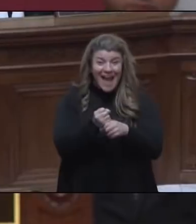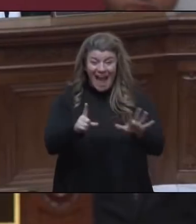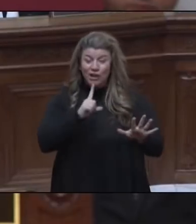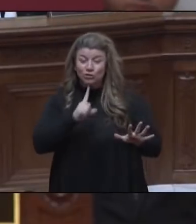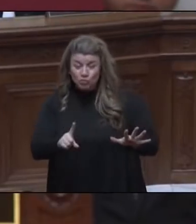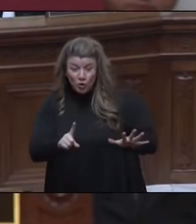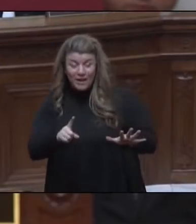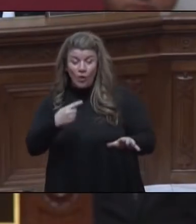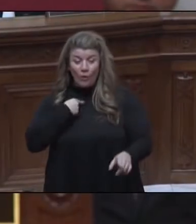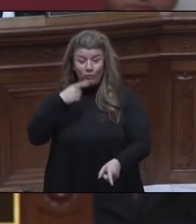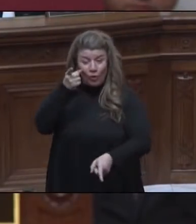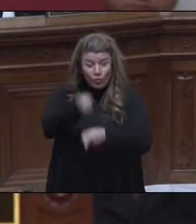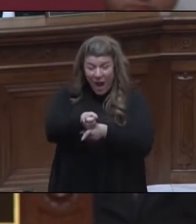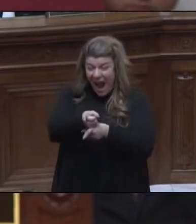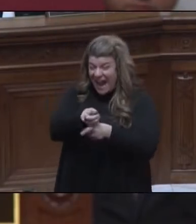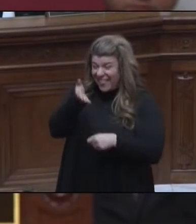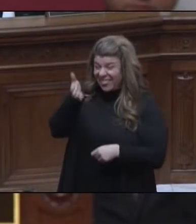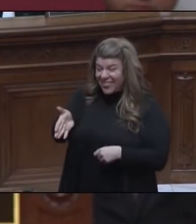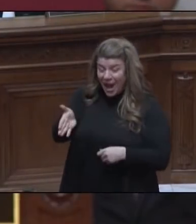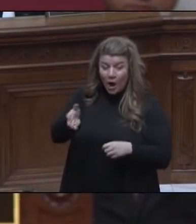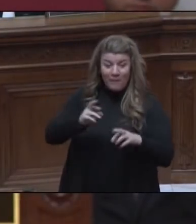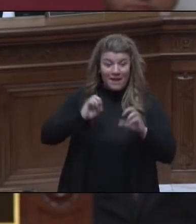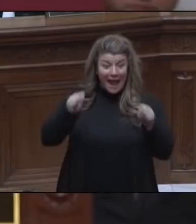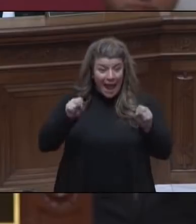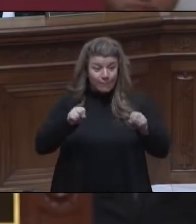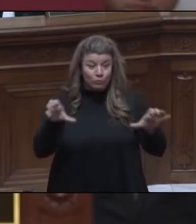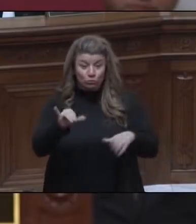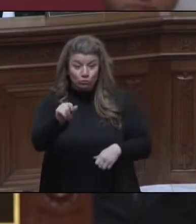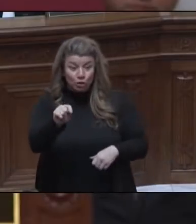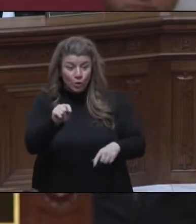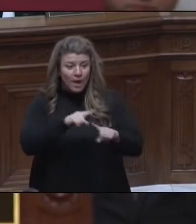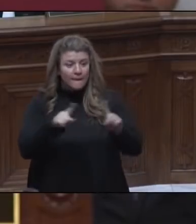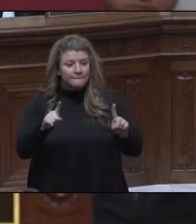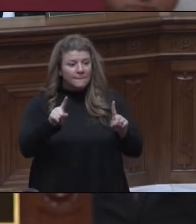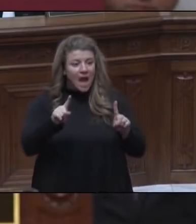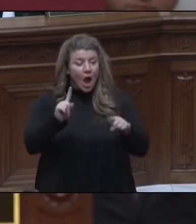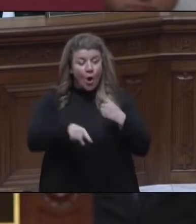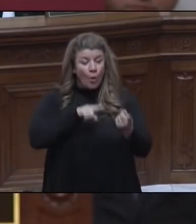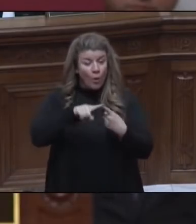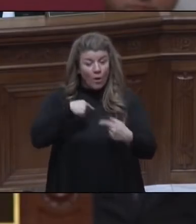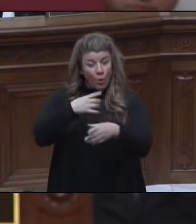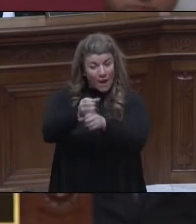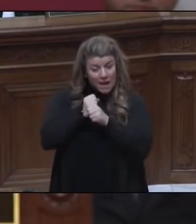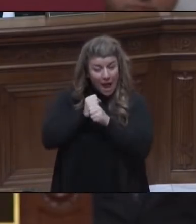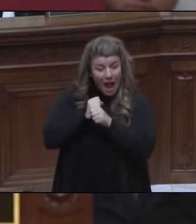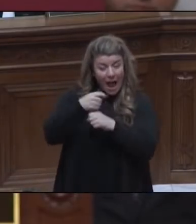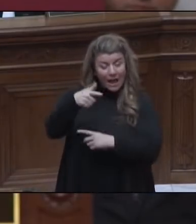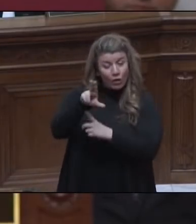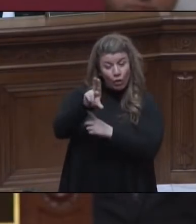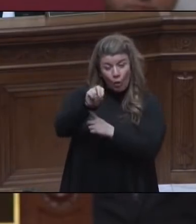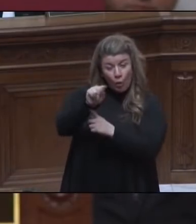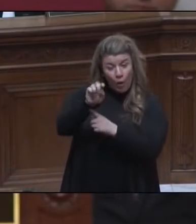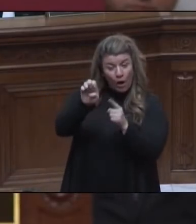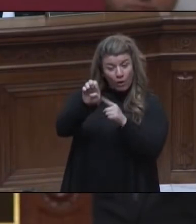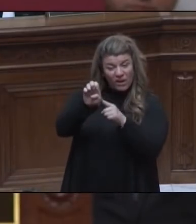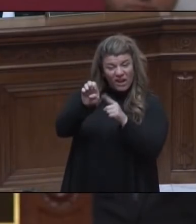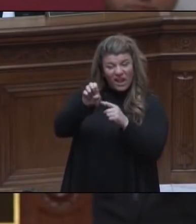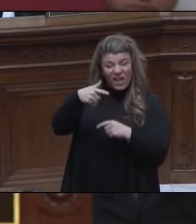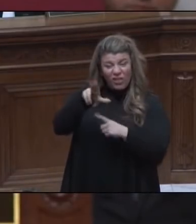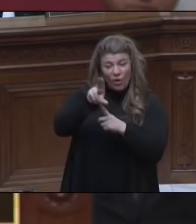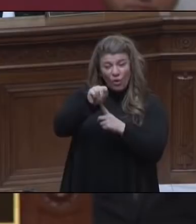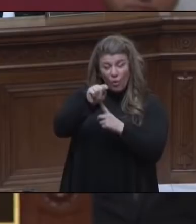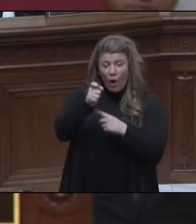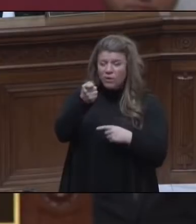on the verge of being able to pull this off. But when we got the quotes all in, the quotes came in a little